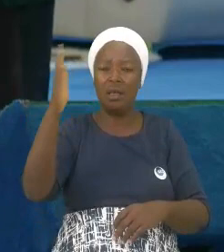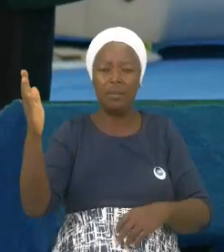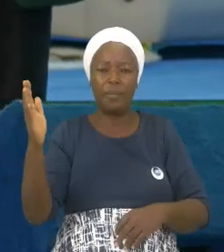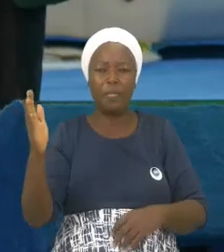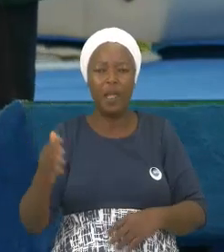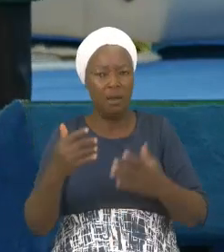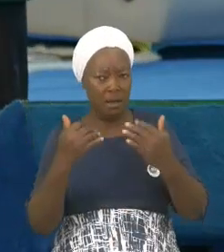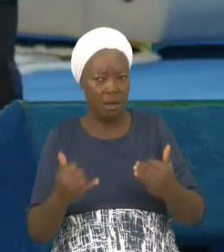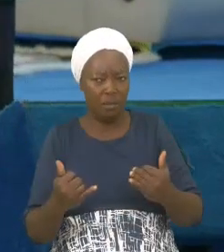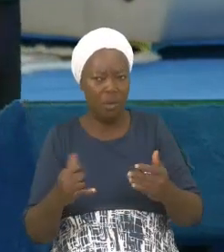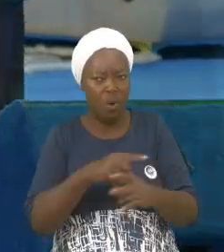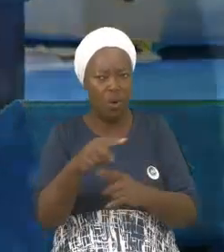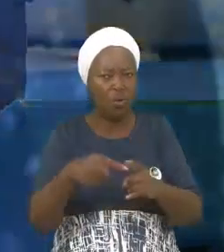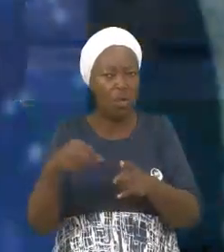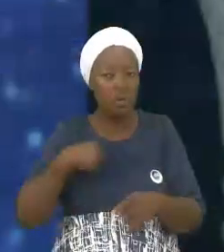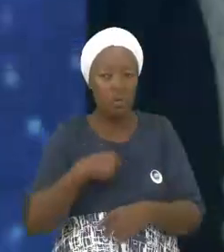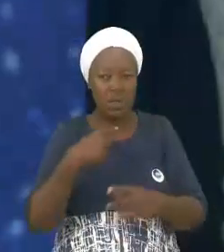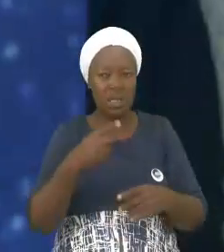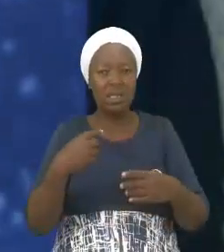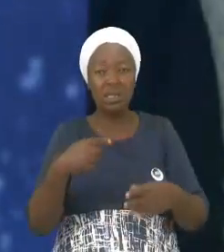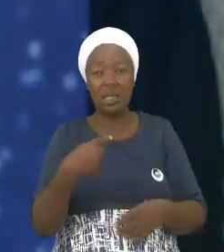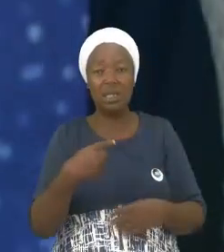when we say sin,